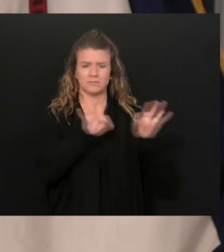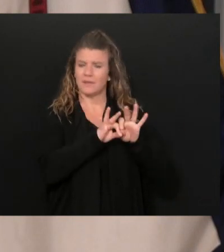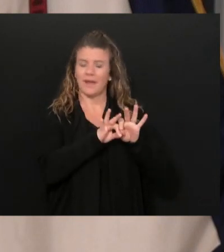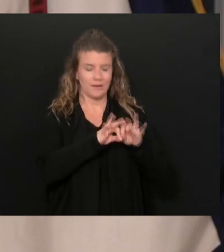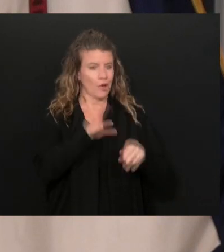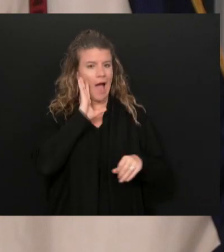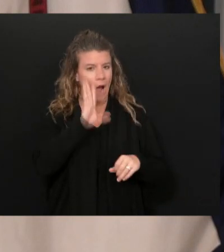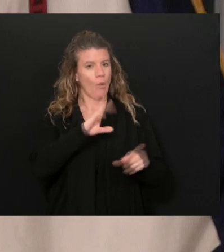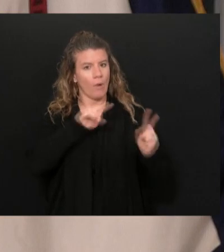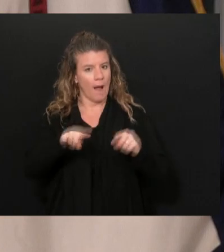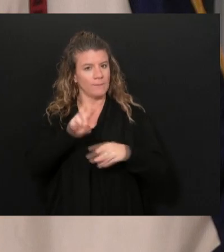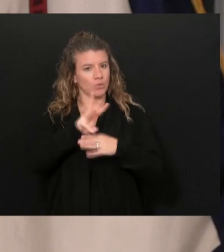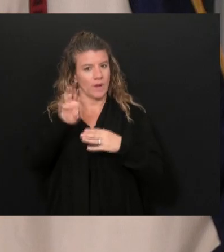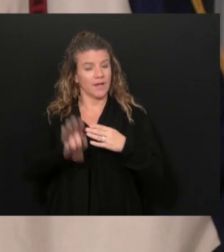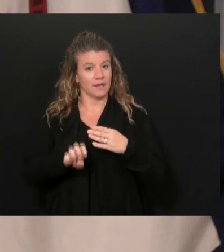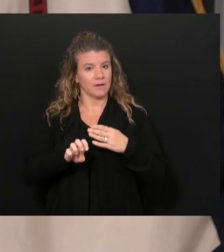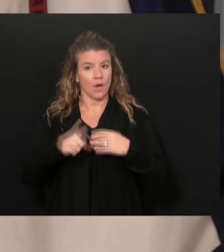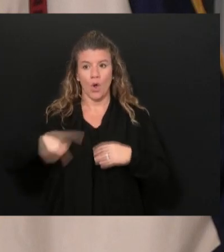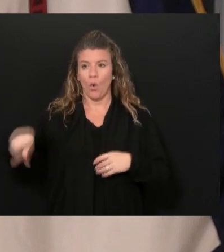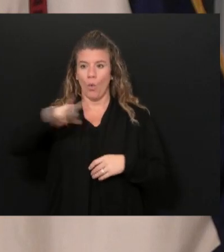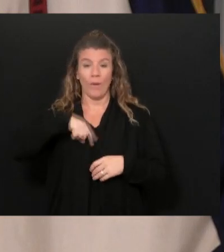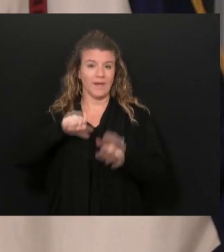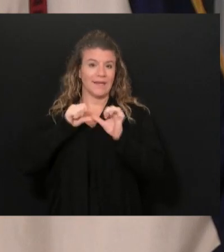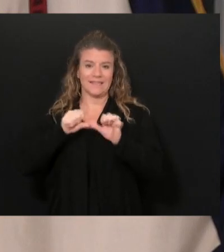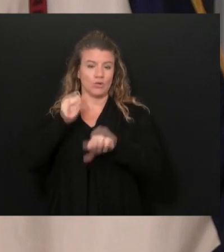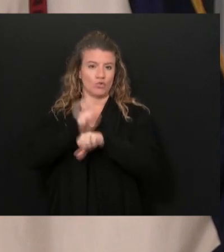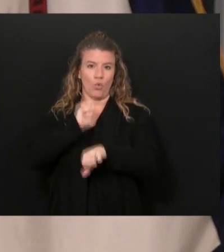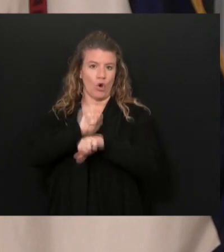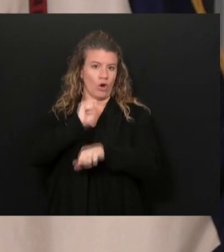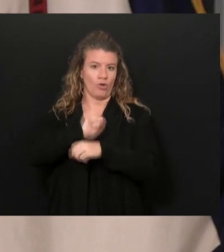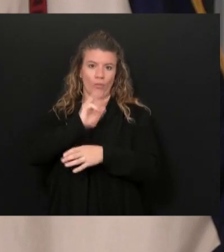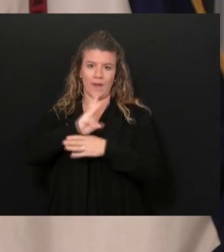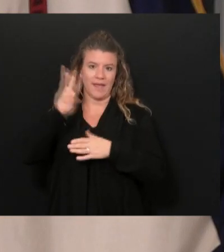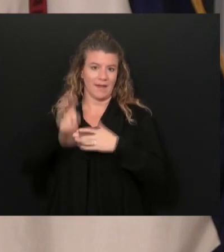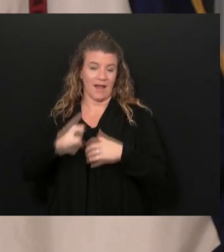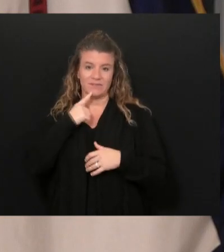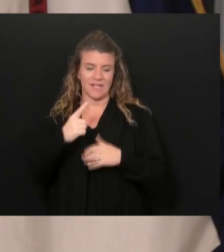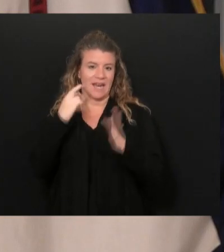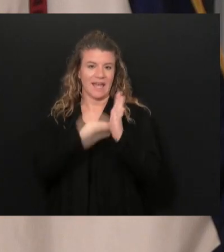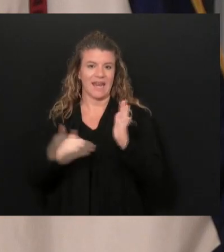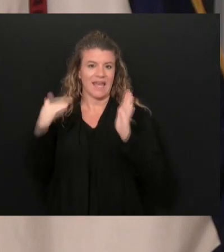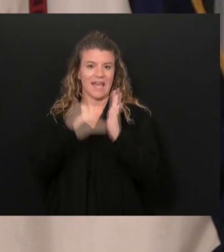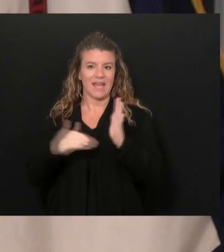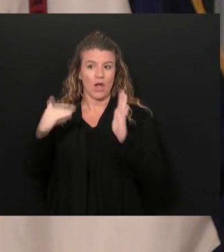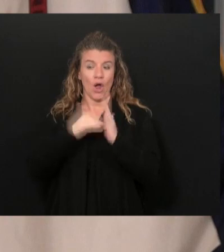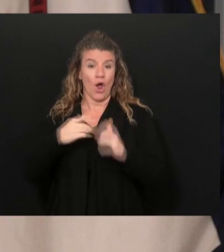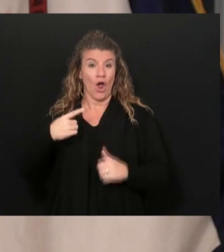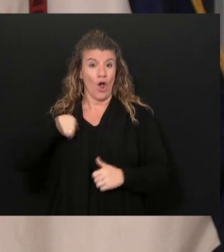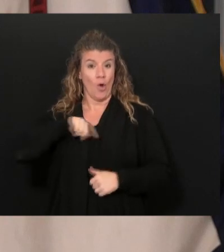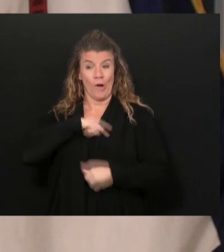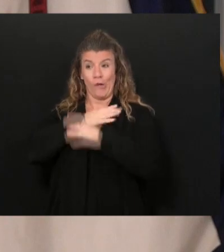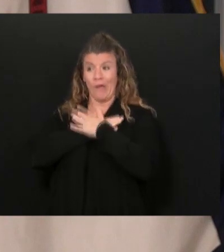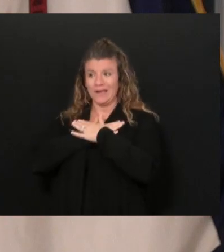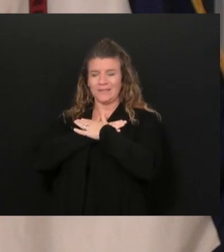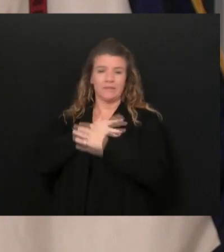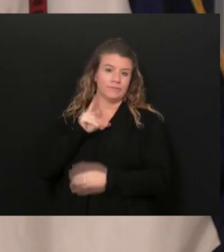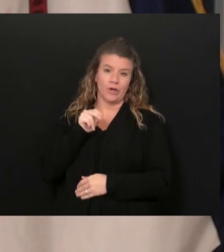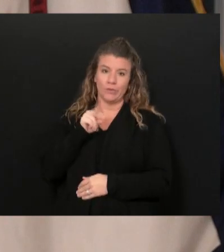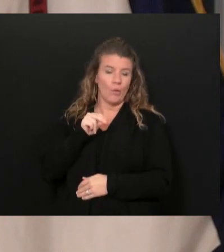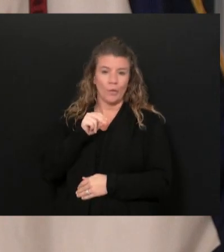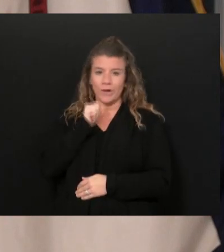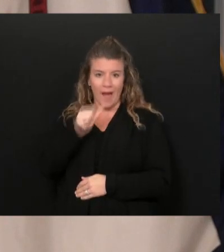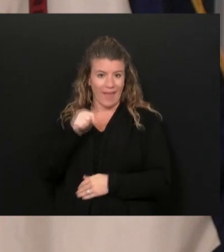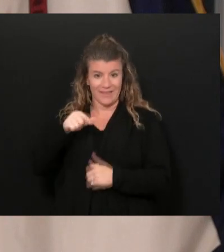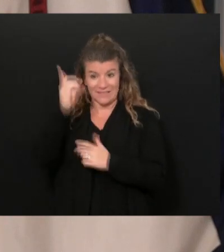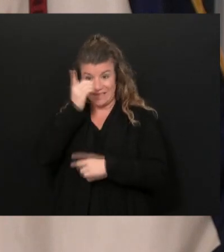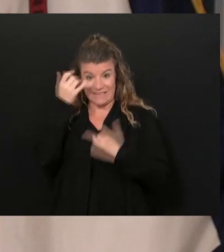over the weekend. Everybody continues to work over the weekend. I've said it over and over. We don't rest until this thing's over, and no one's going to do